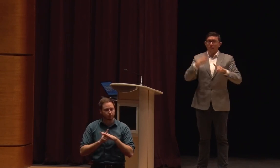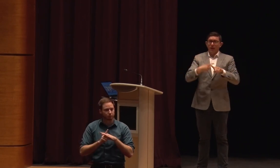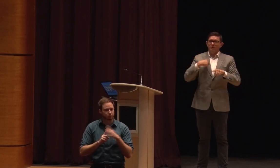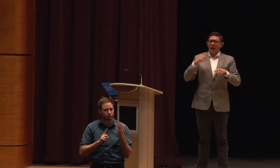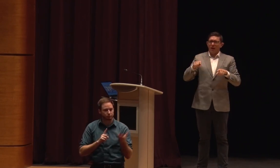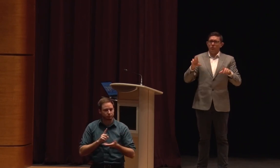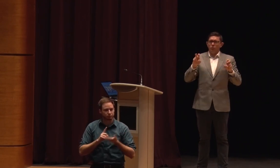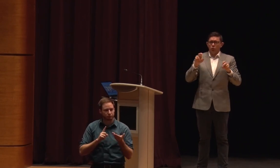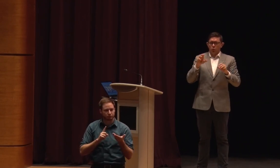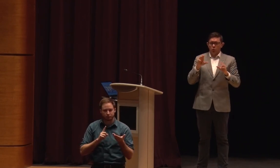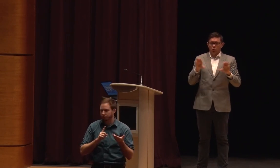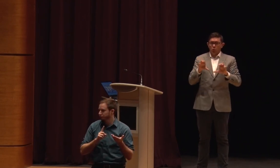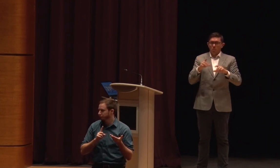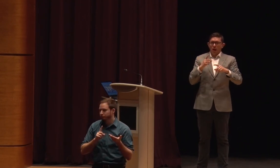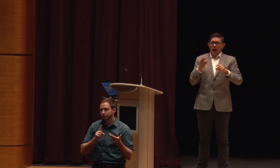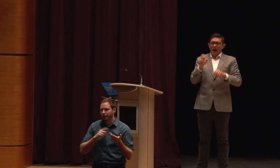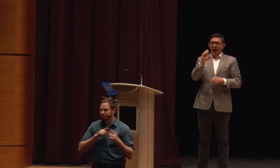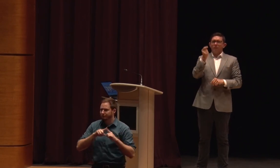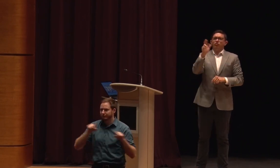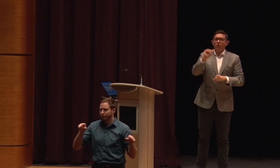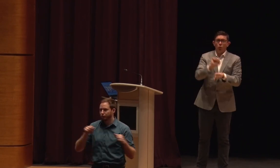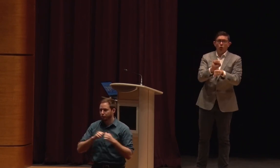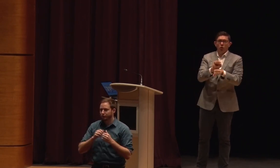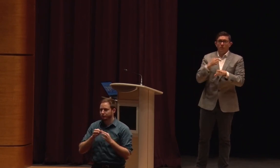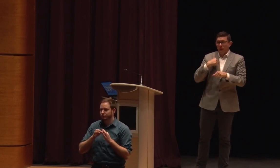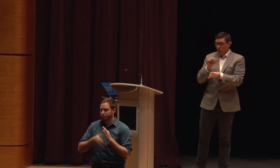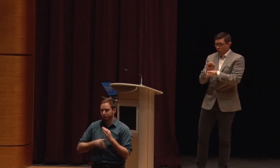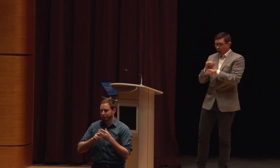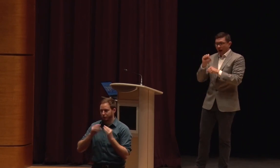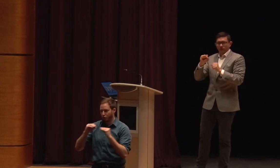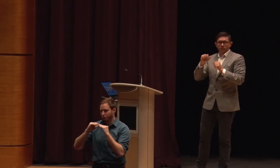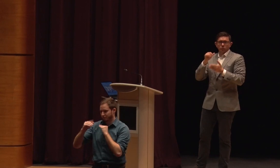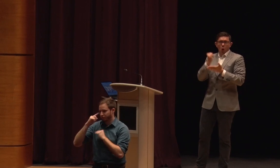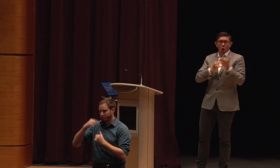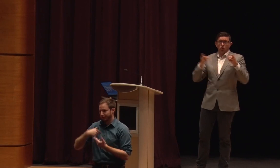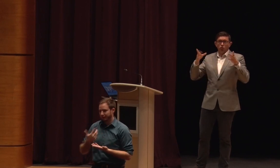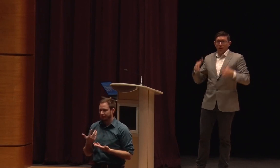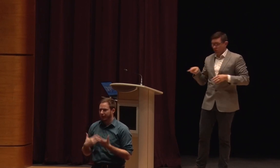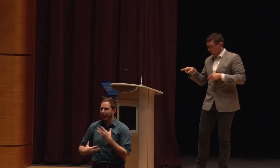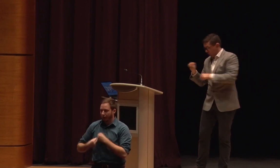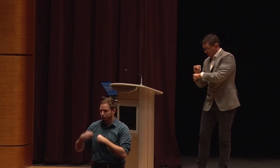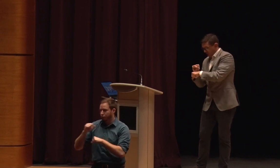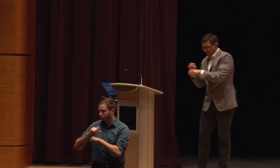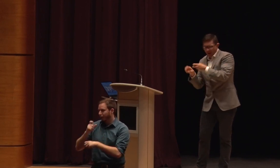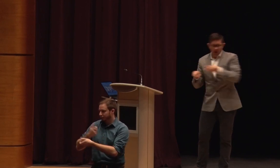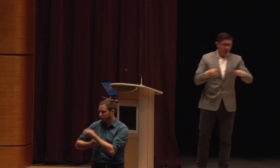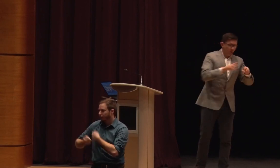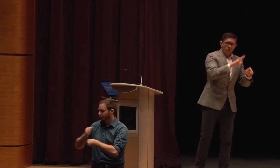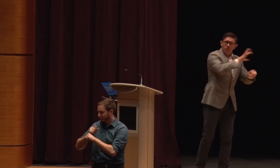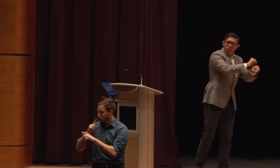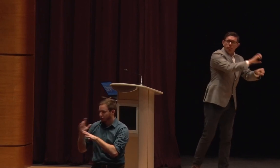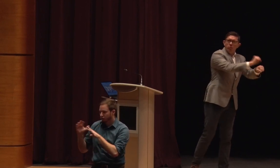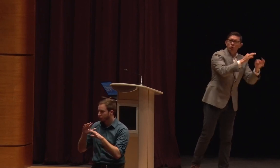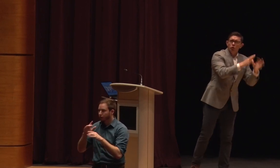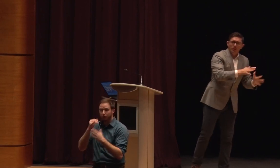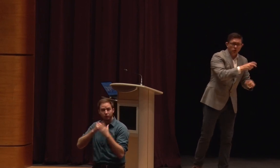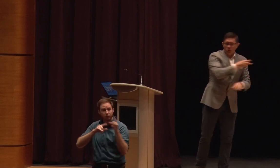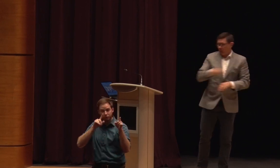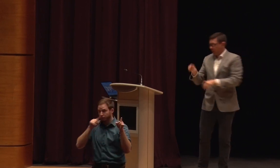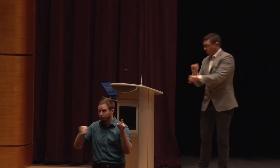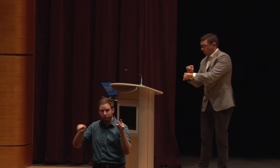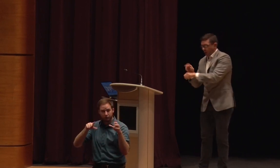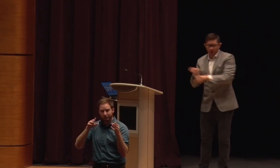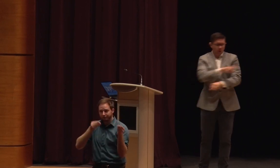and, you know, I had a lot of variation with interpreters, so there was no consistency. It was a lot of extra work, so I had to work as art director